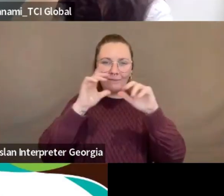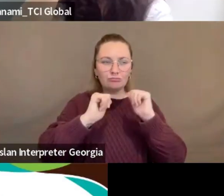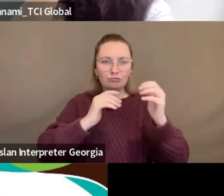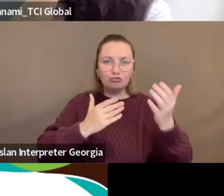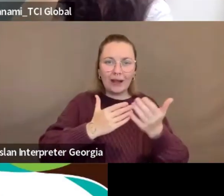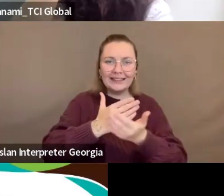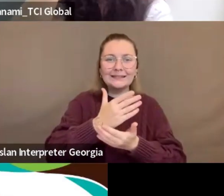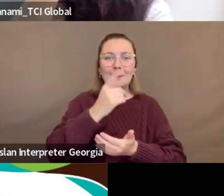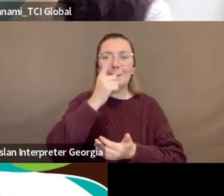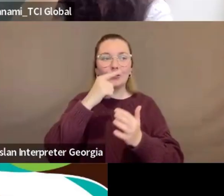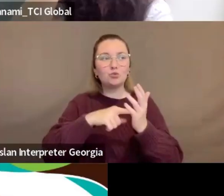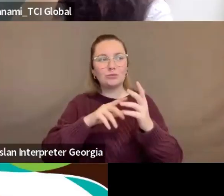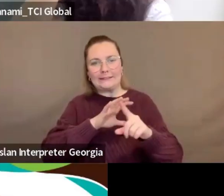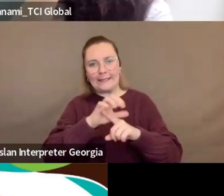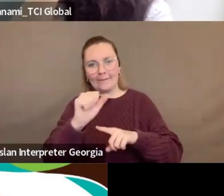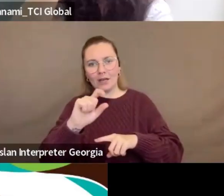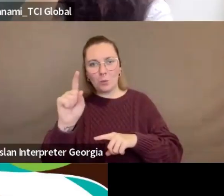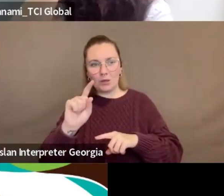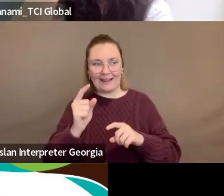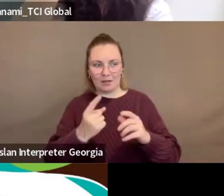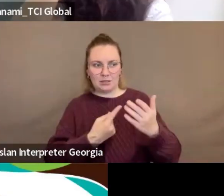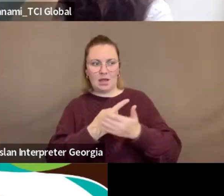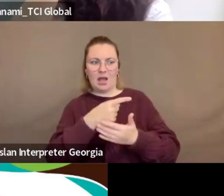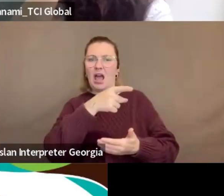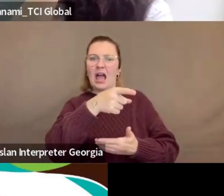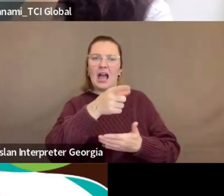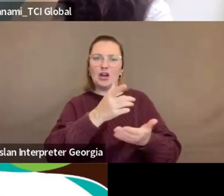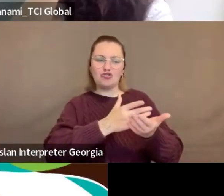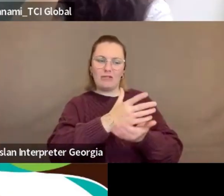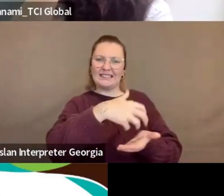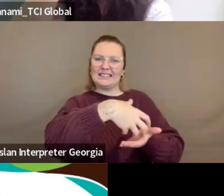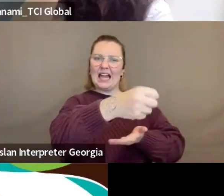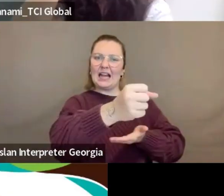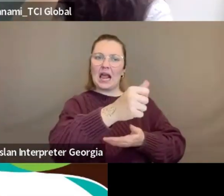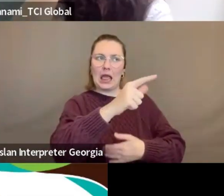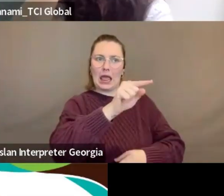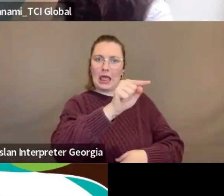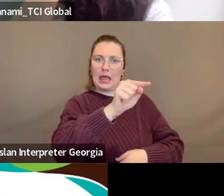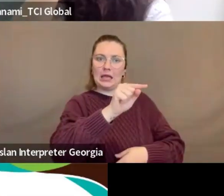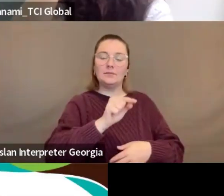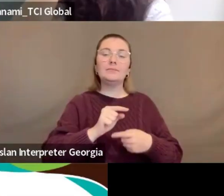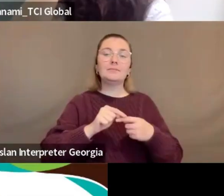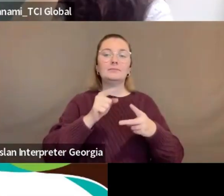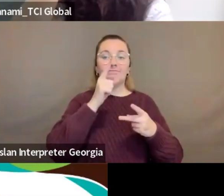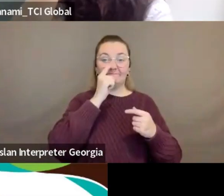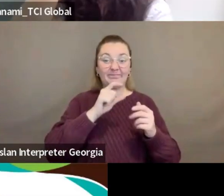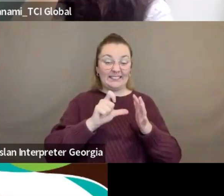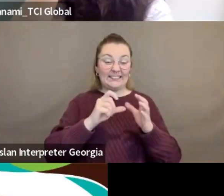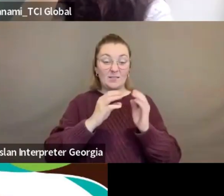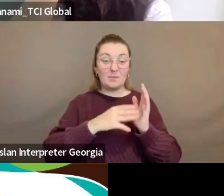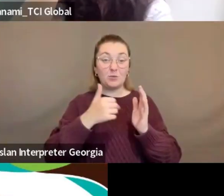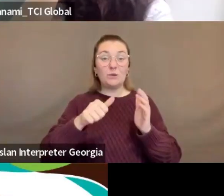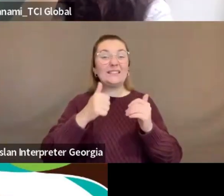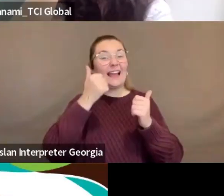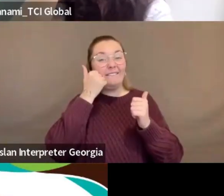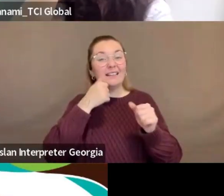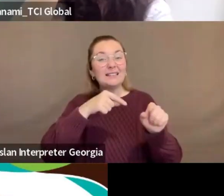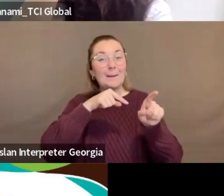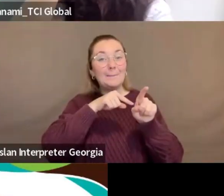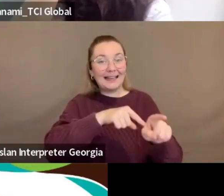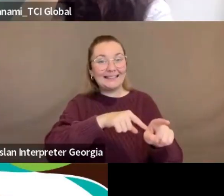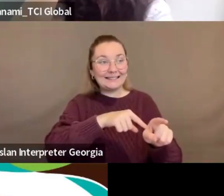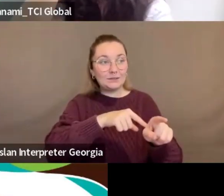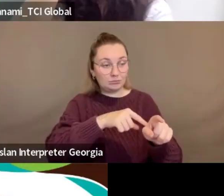and ability to identify violations is really critical. And CBM's using evidence-based approaches like the World